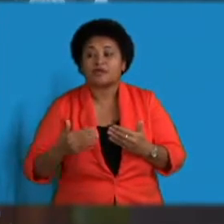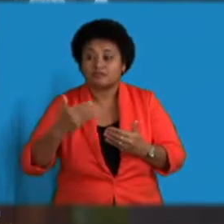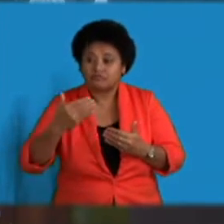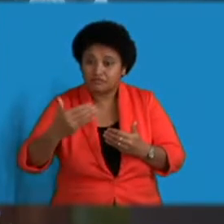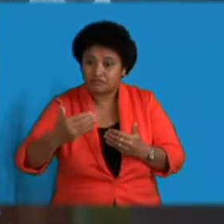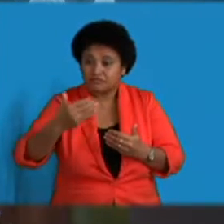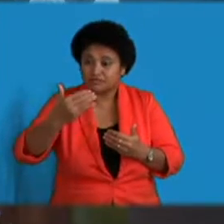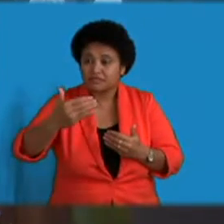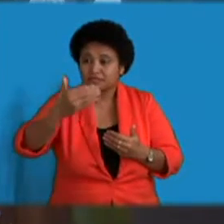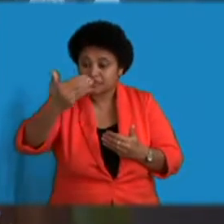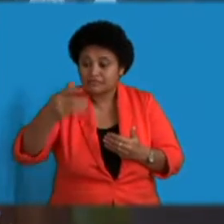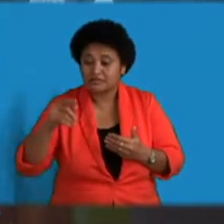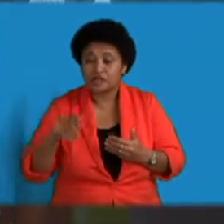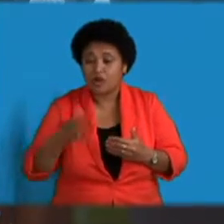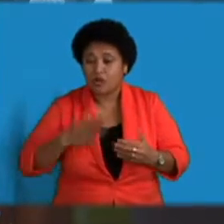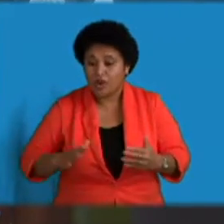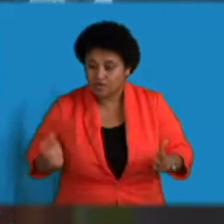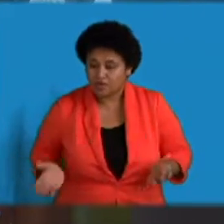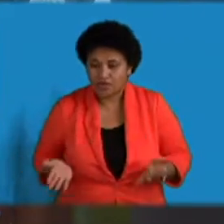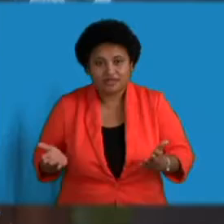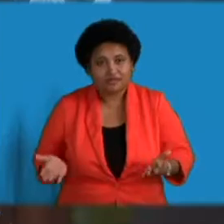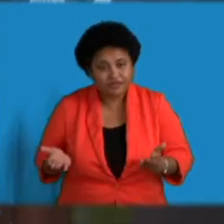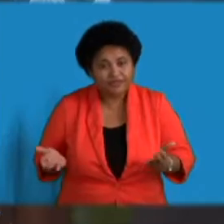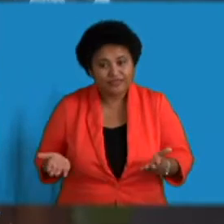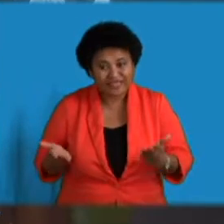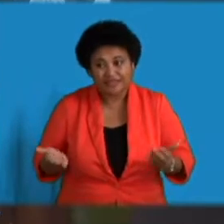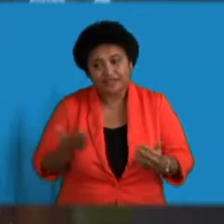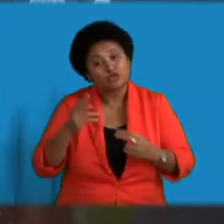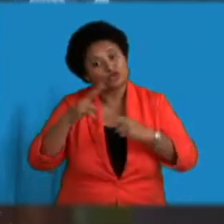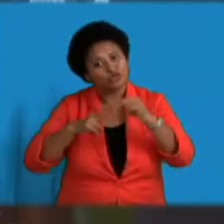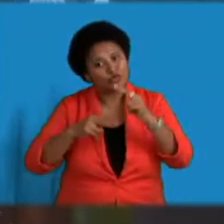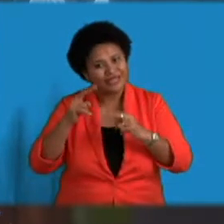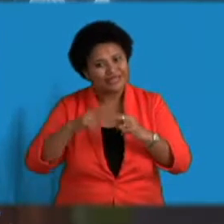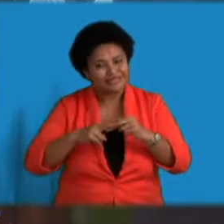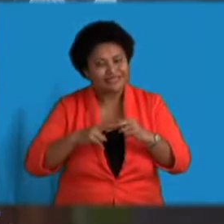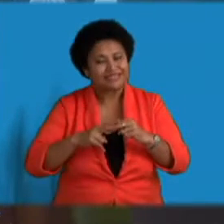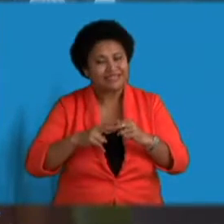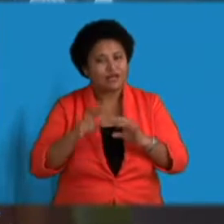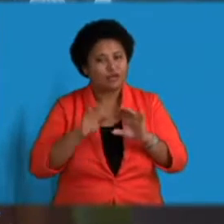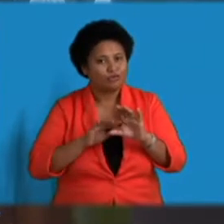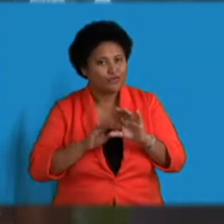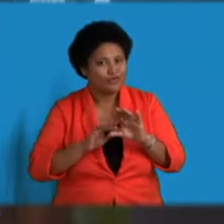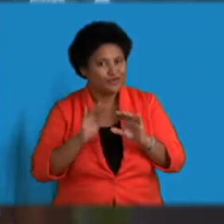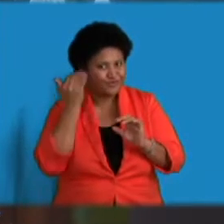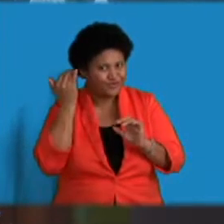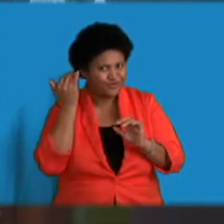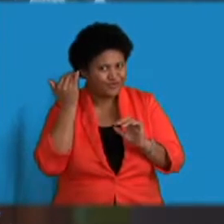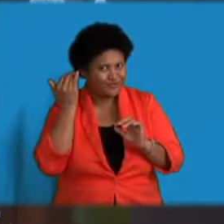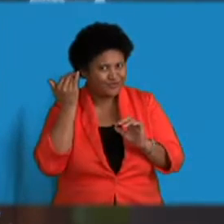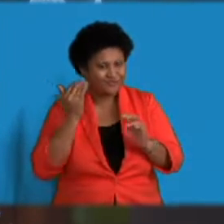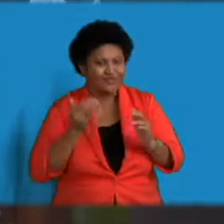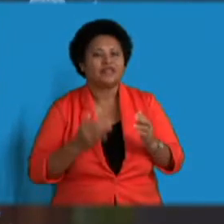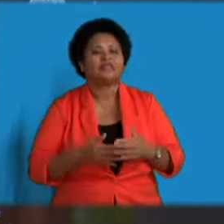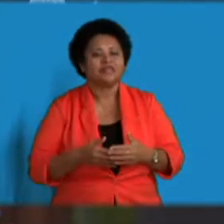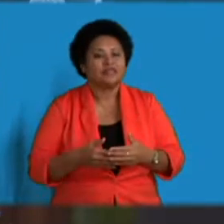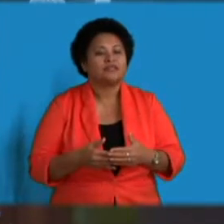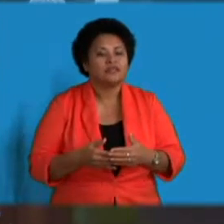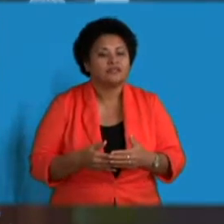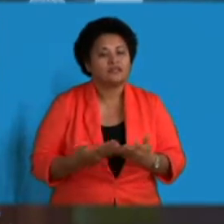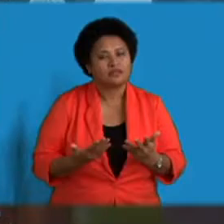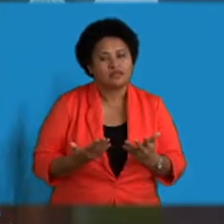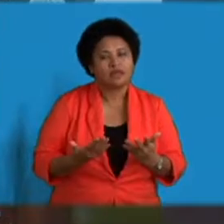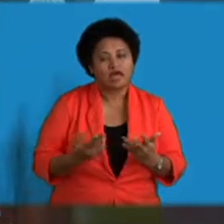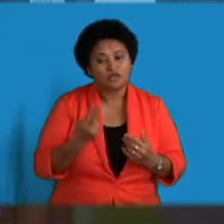encouraging them to construct a dedicated computer lab, and we are assisting them by two ways. One